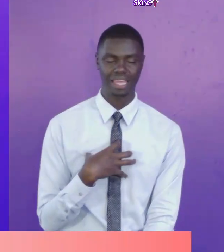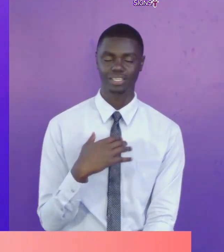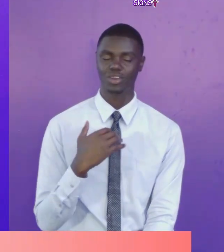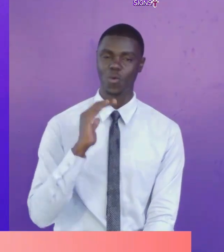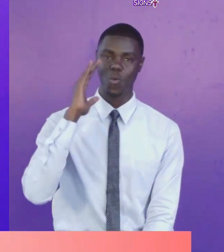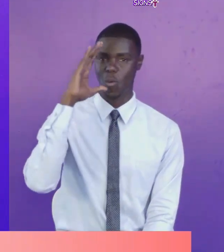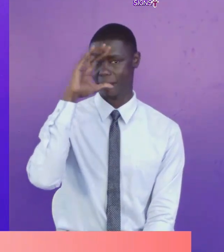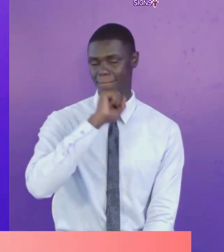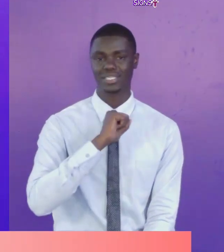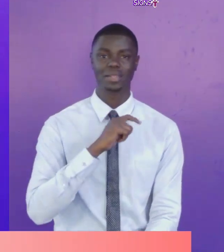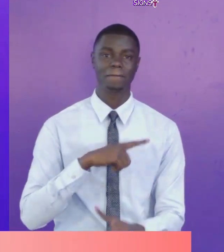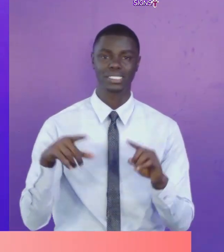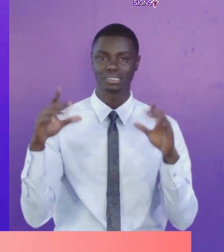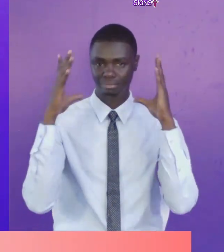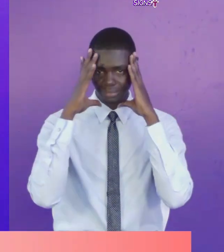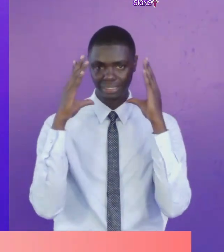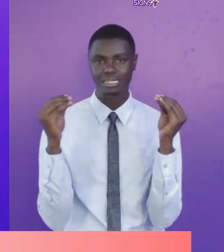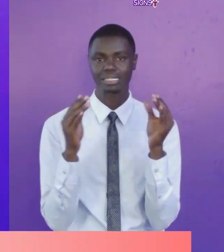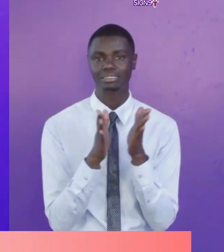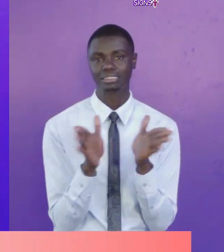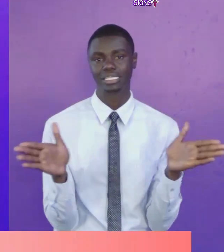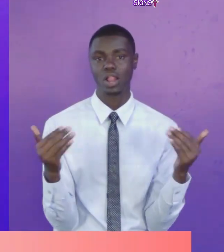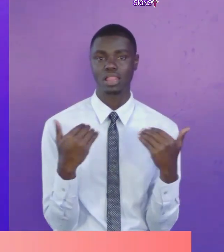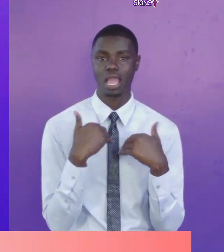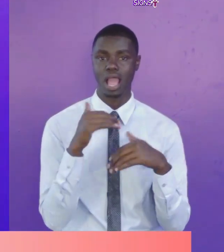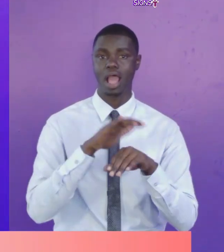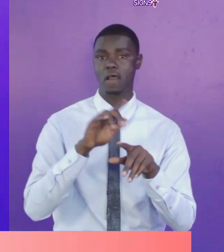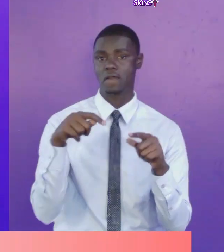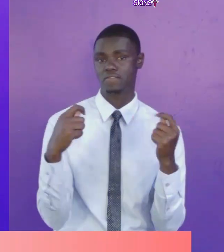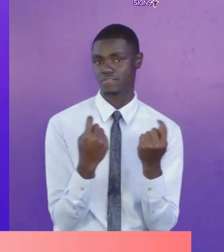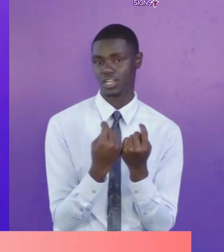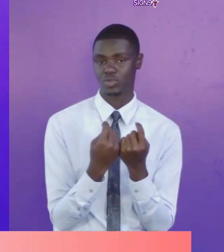so good. But Netherlands generally they have a good team.